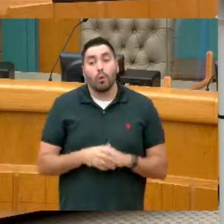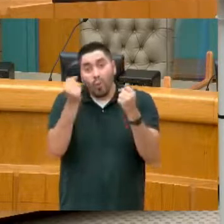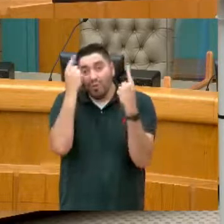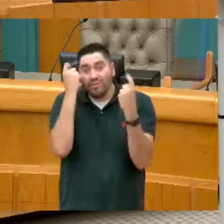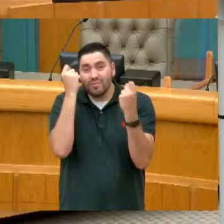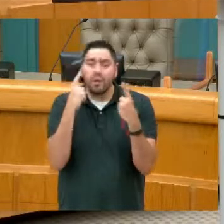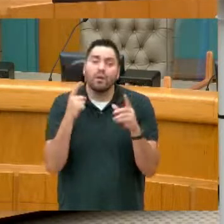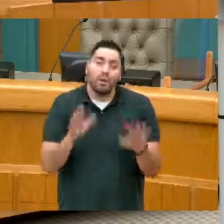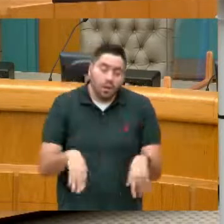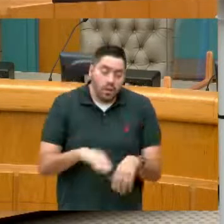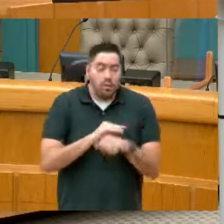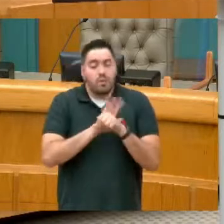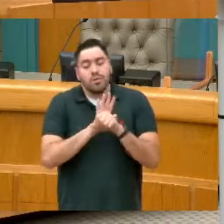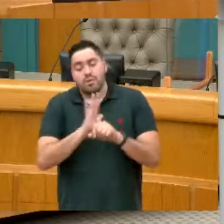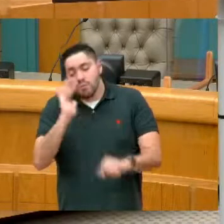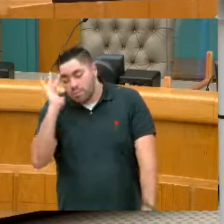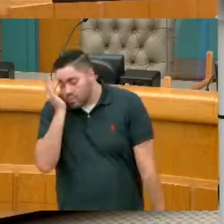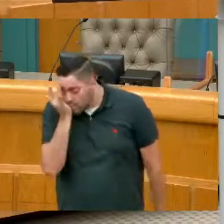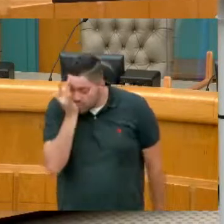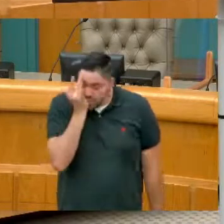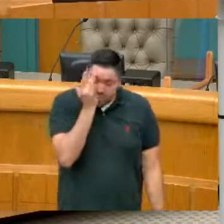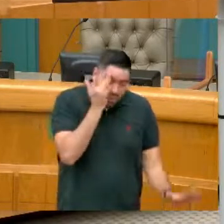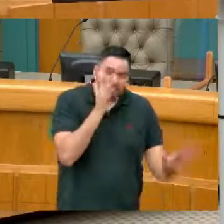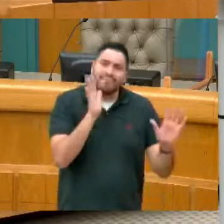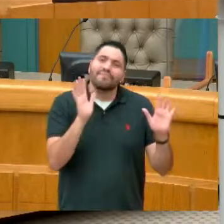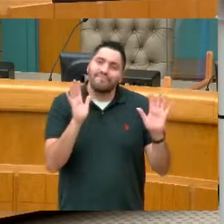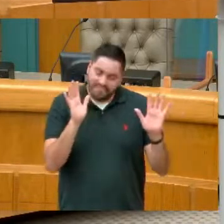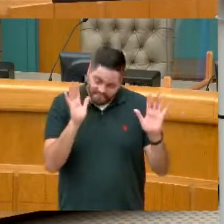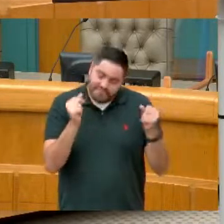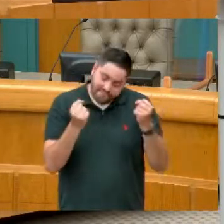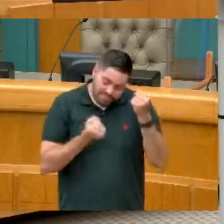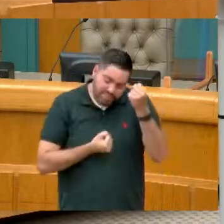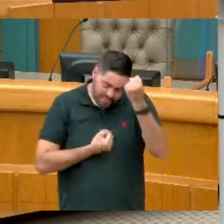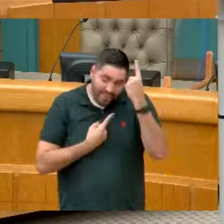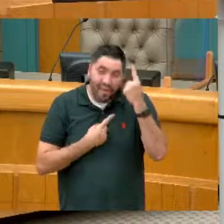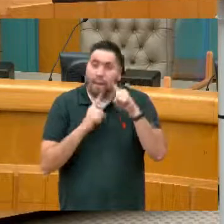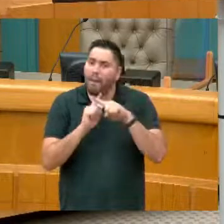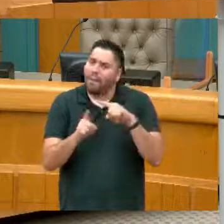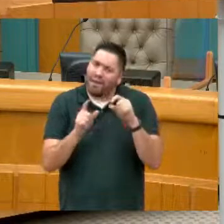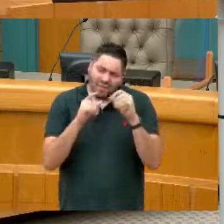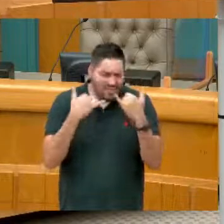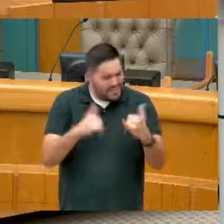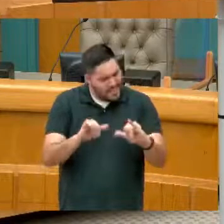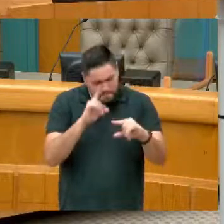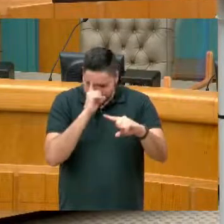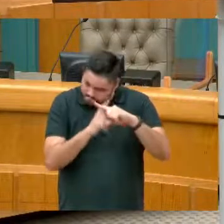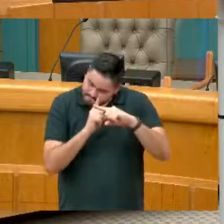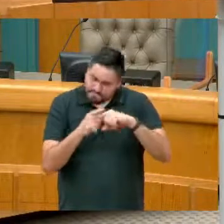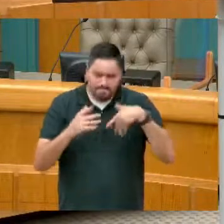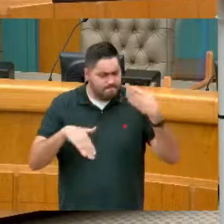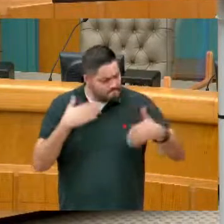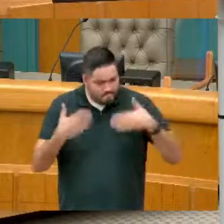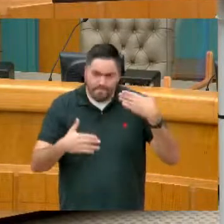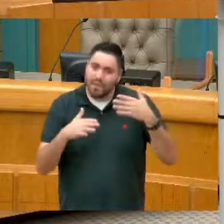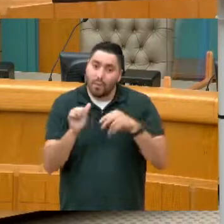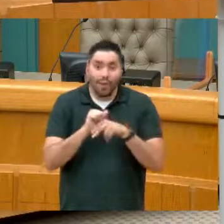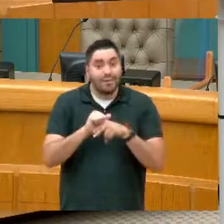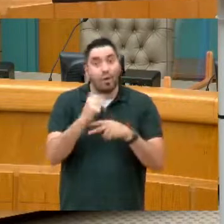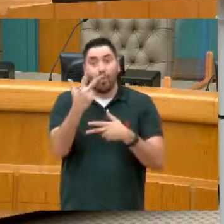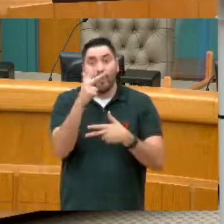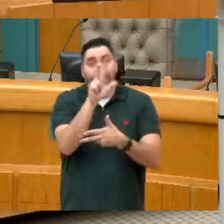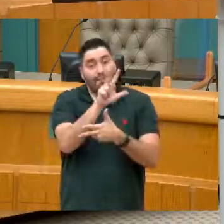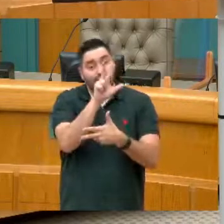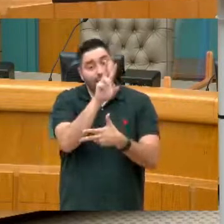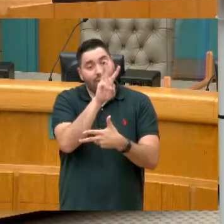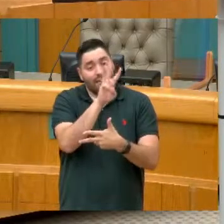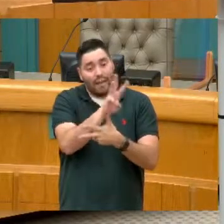not participate in any of the in-person activities. We want everyone to have a safe Halloween,